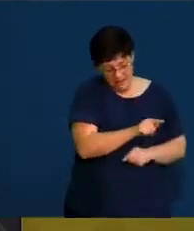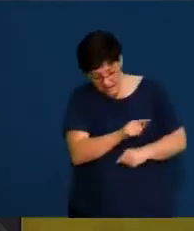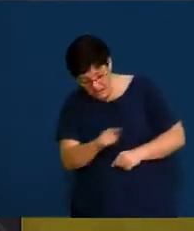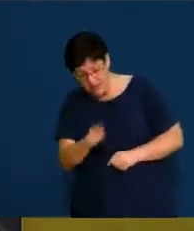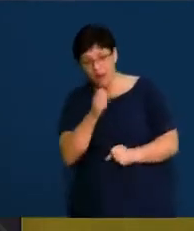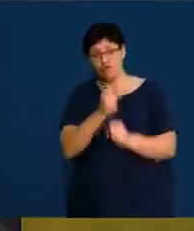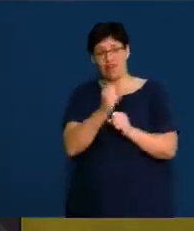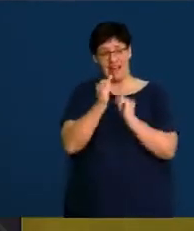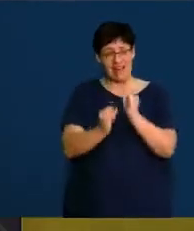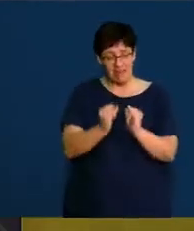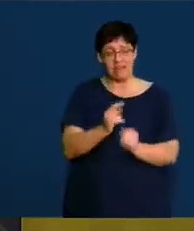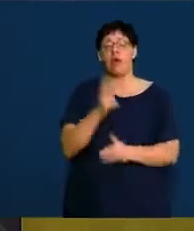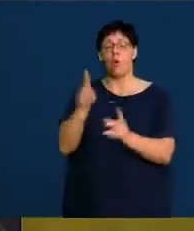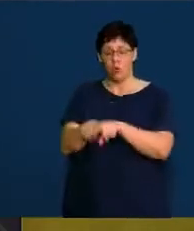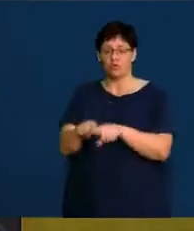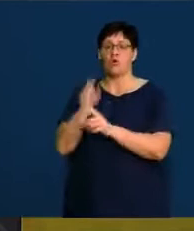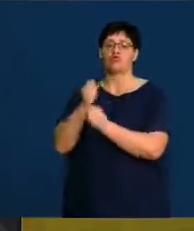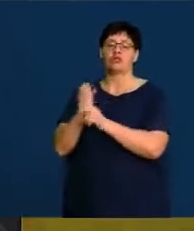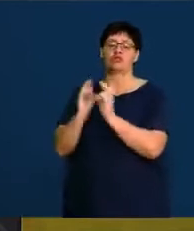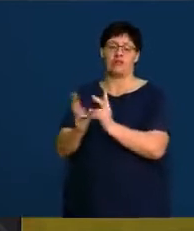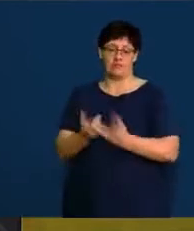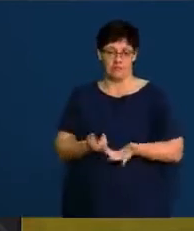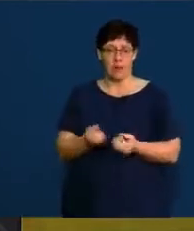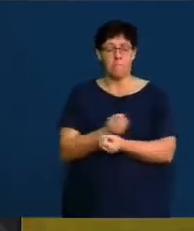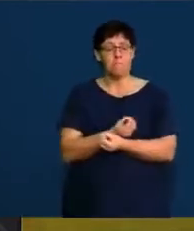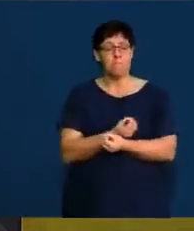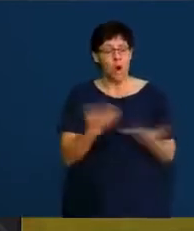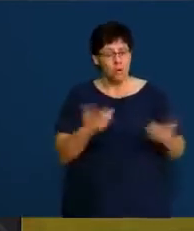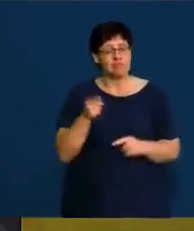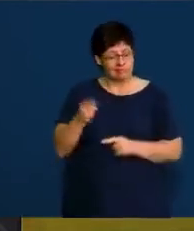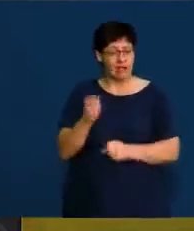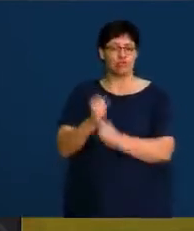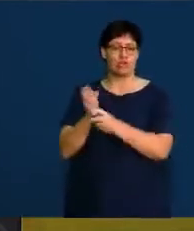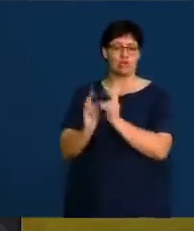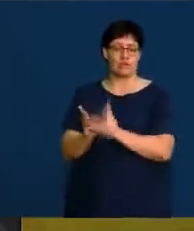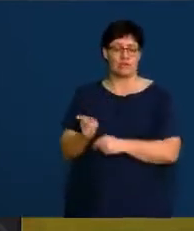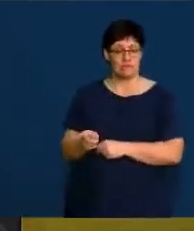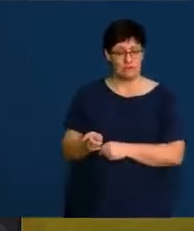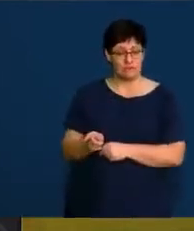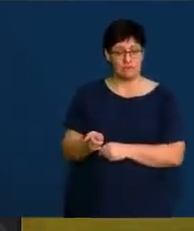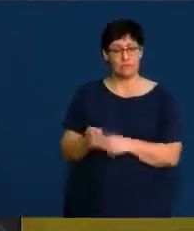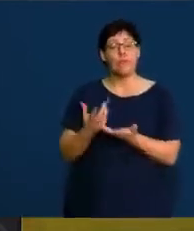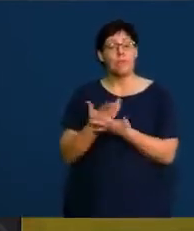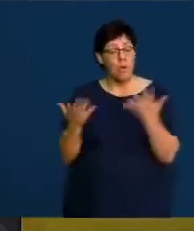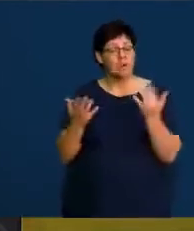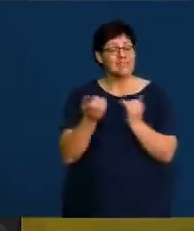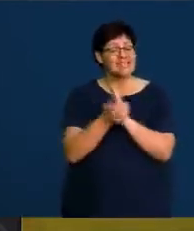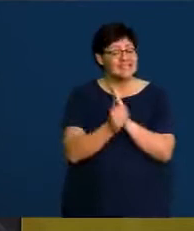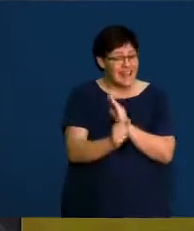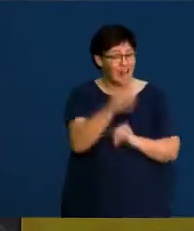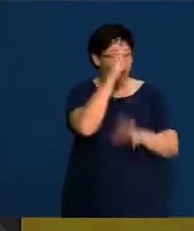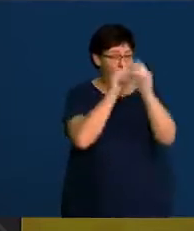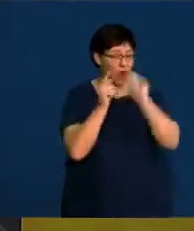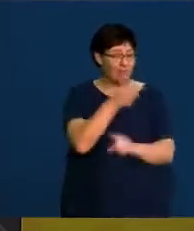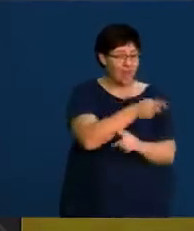to grade 11 and grade 12. The bulk of this content is from grade 12. However, some of the skills that you've learned